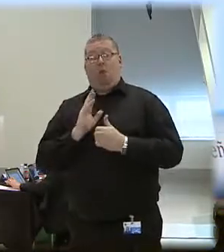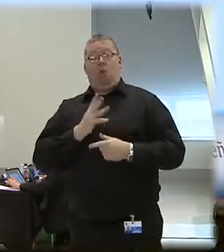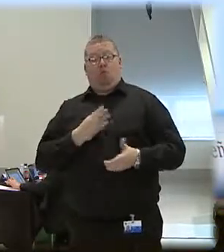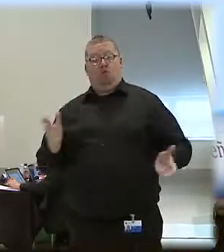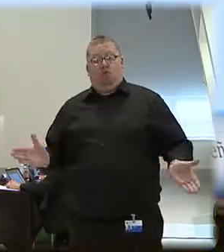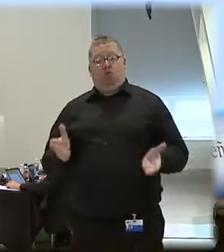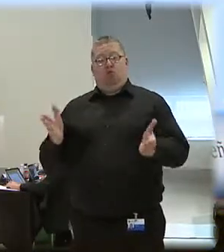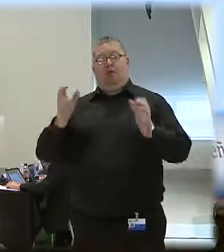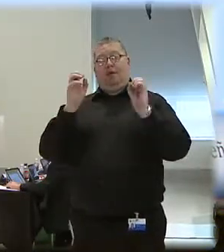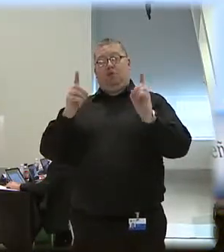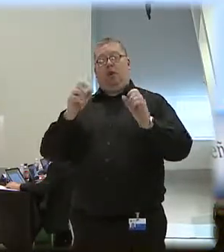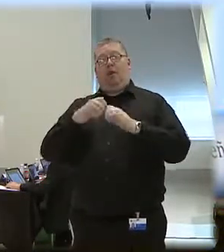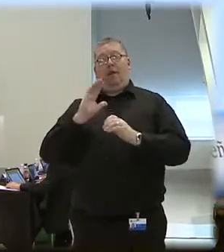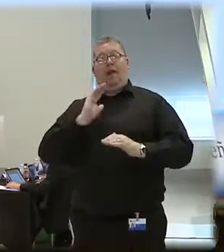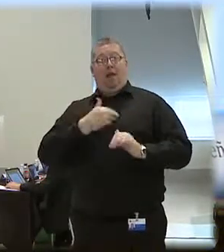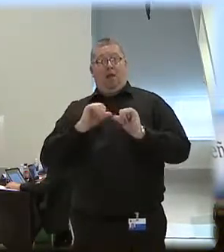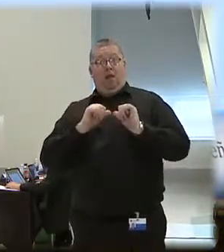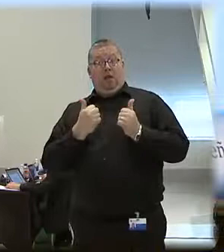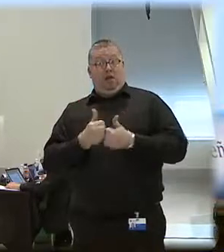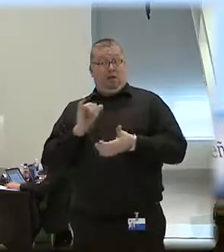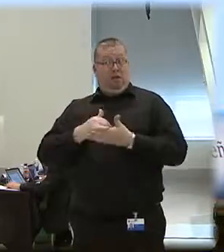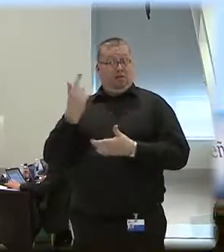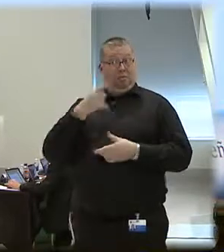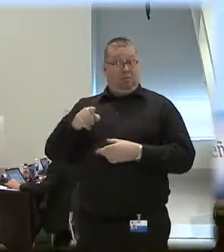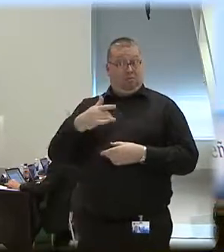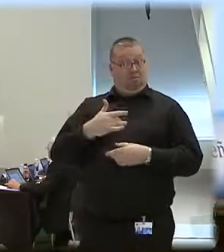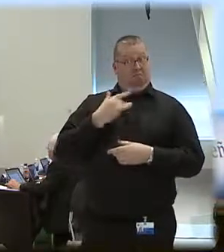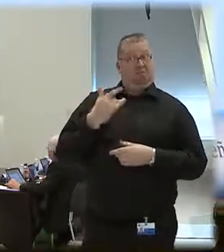education throughout the ranks of our agency. Would that be something